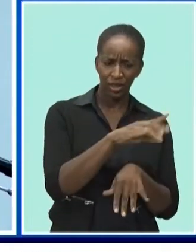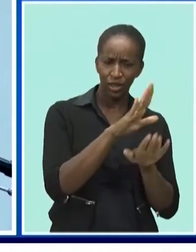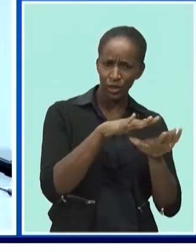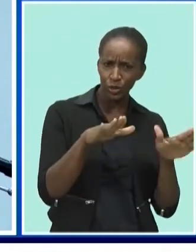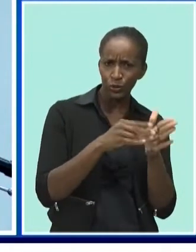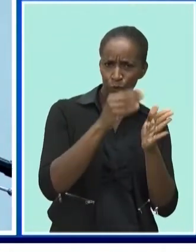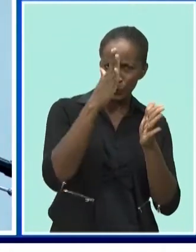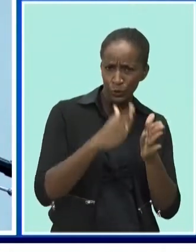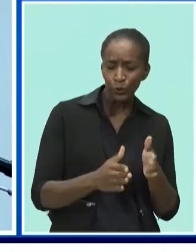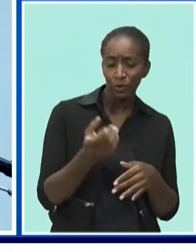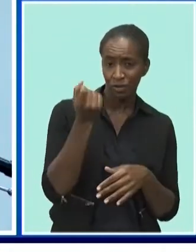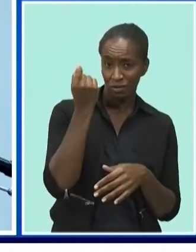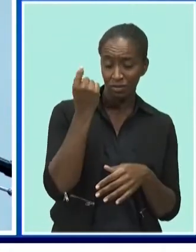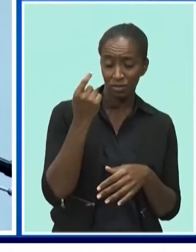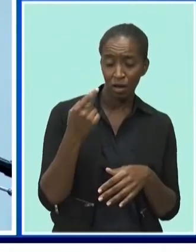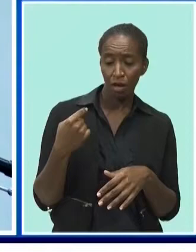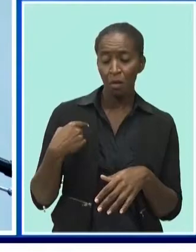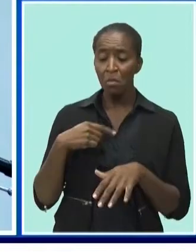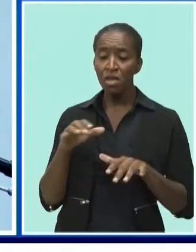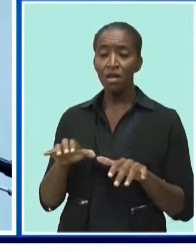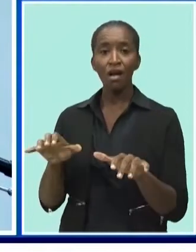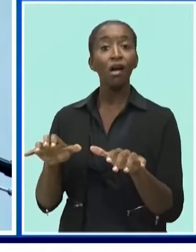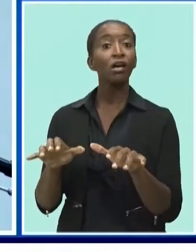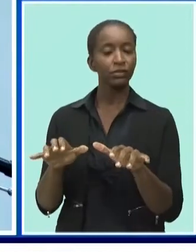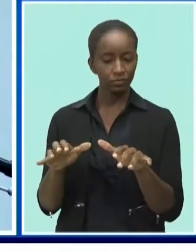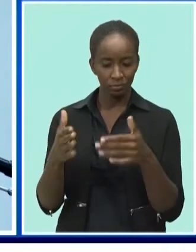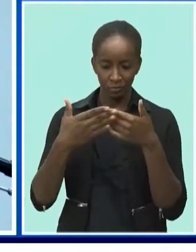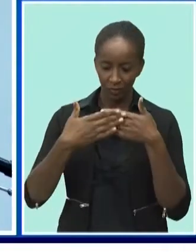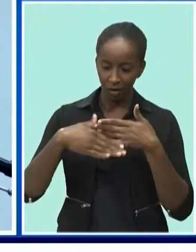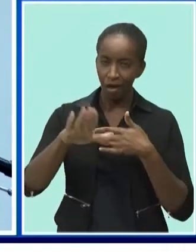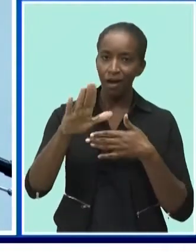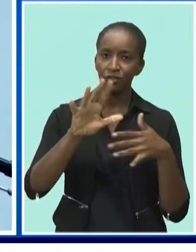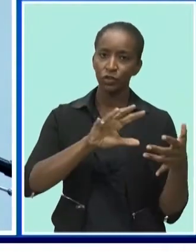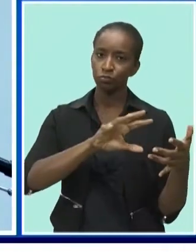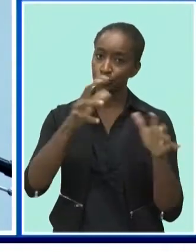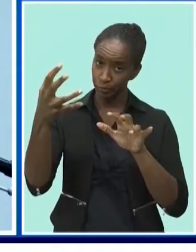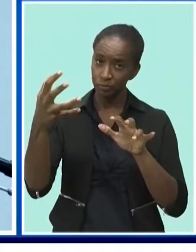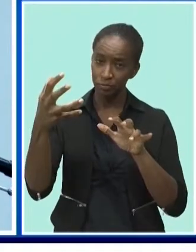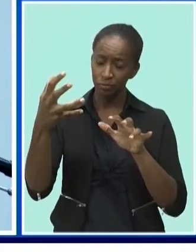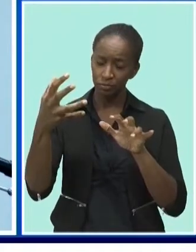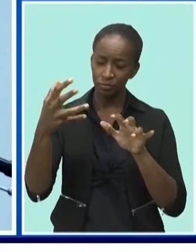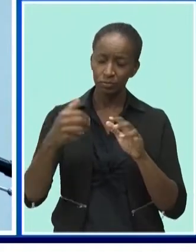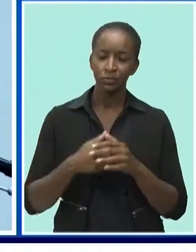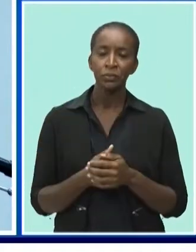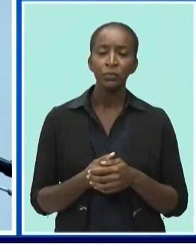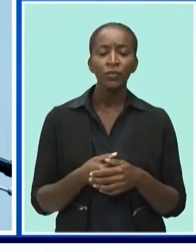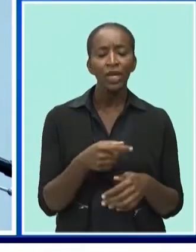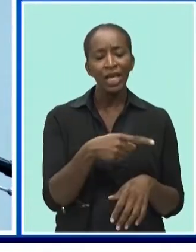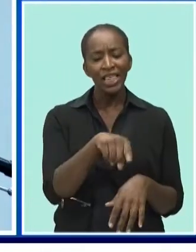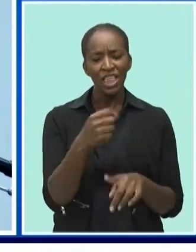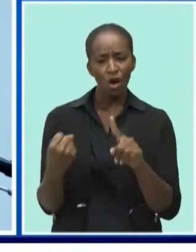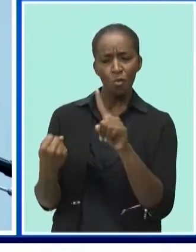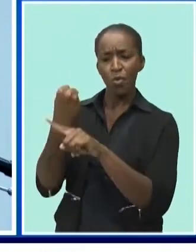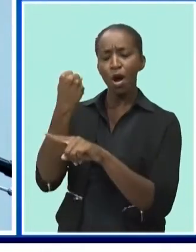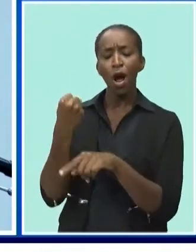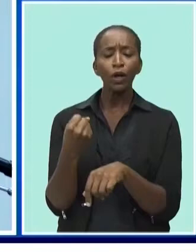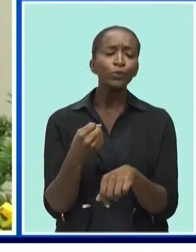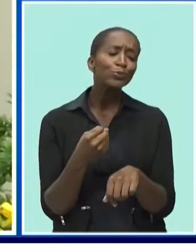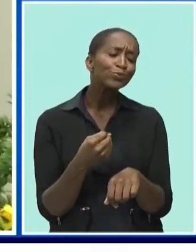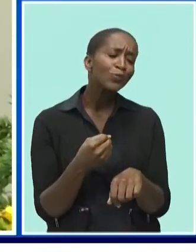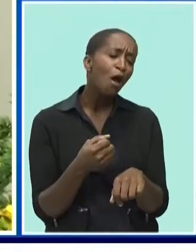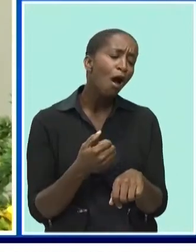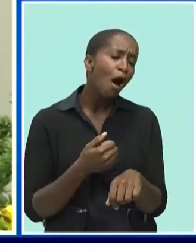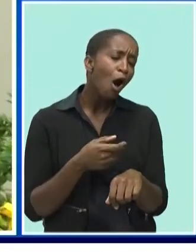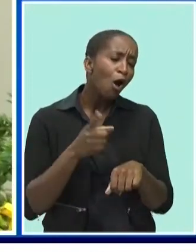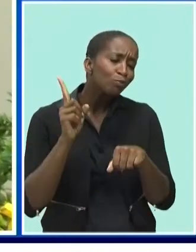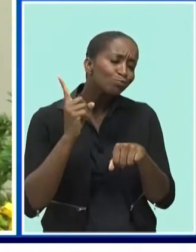there are consequences to their actions. This kid glove approach and a tap on the wrist is not working.